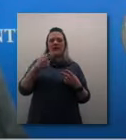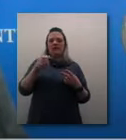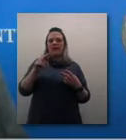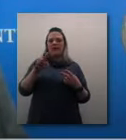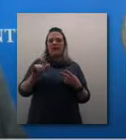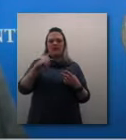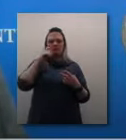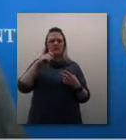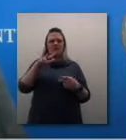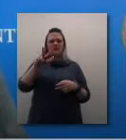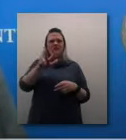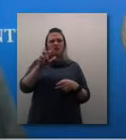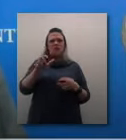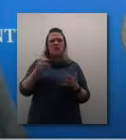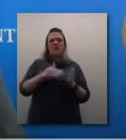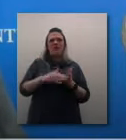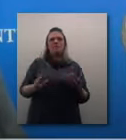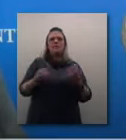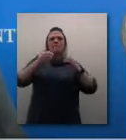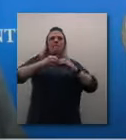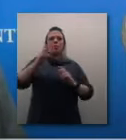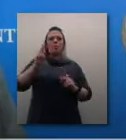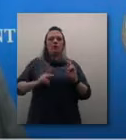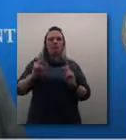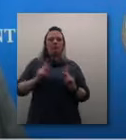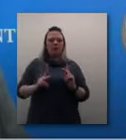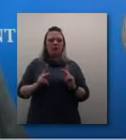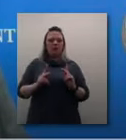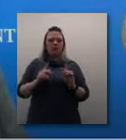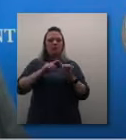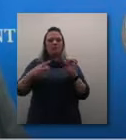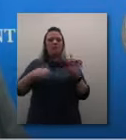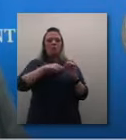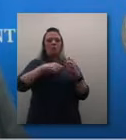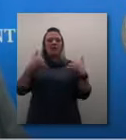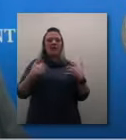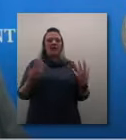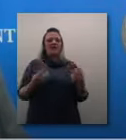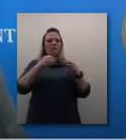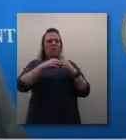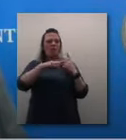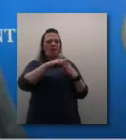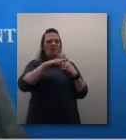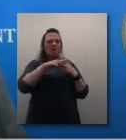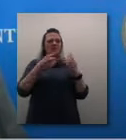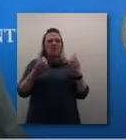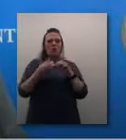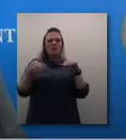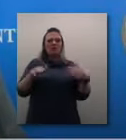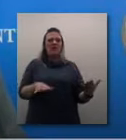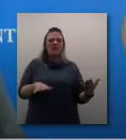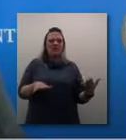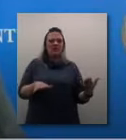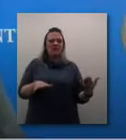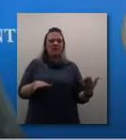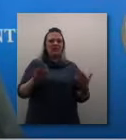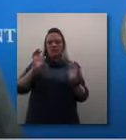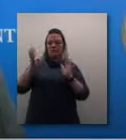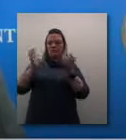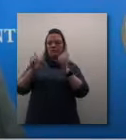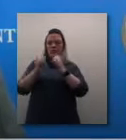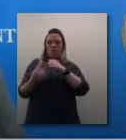have 300,000 more people in them, but we have more cases and more deaths, and when it compares to the one